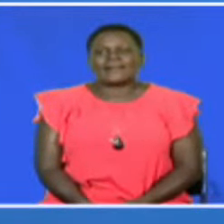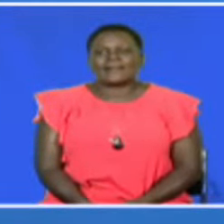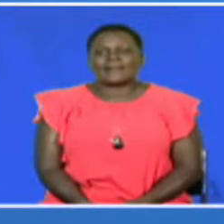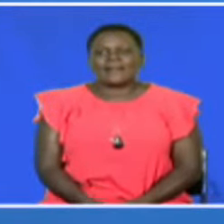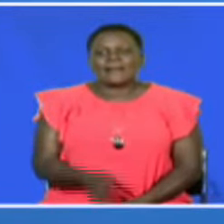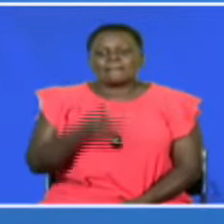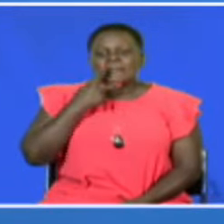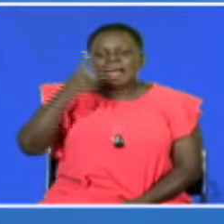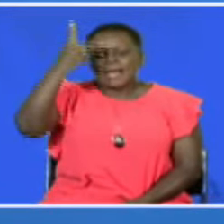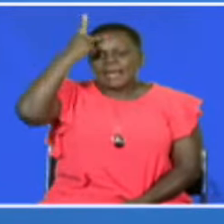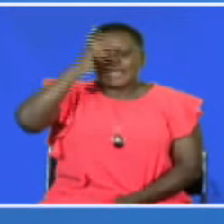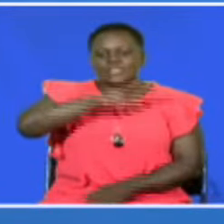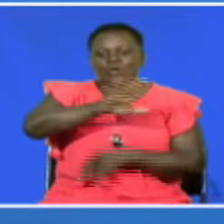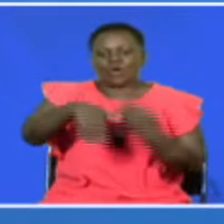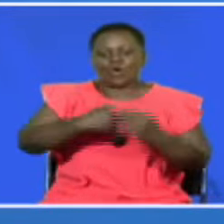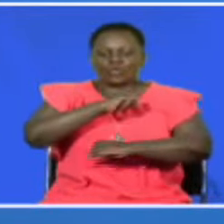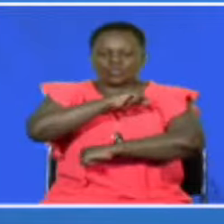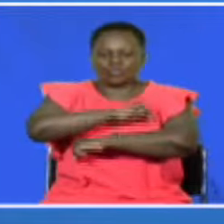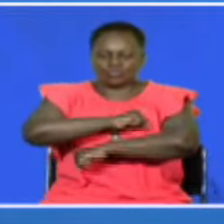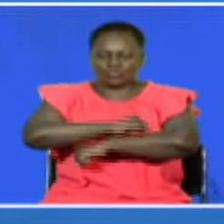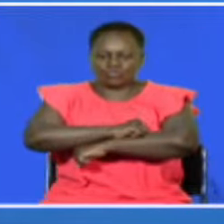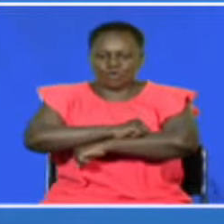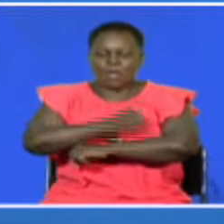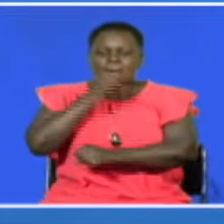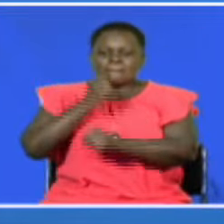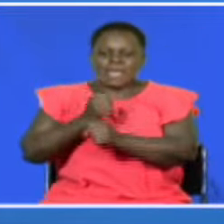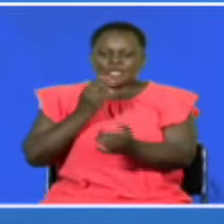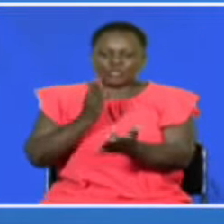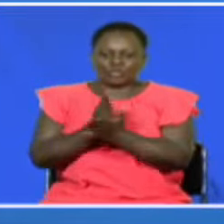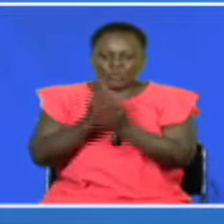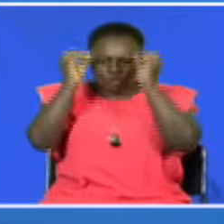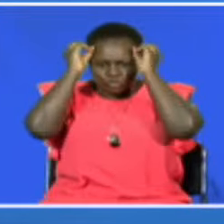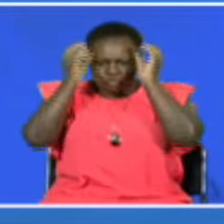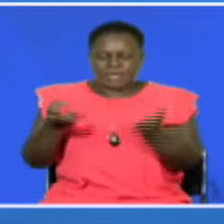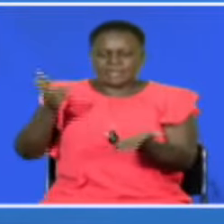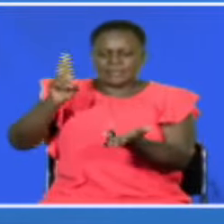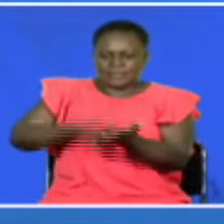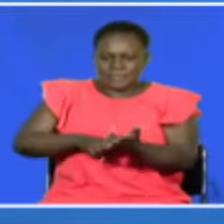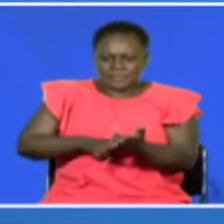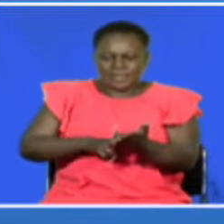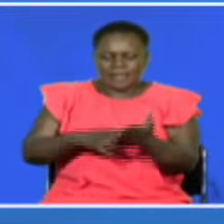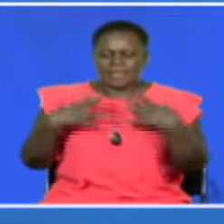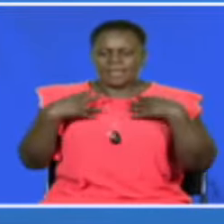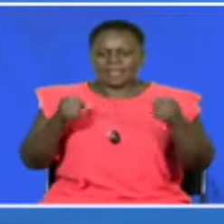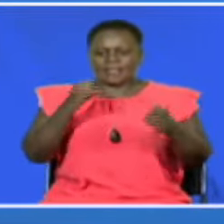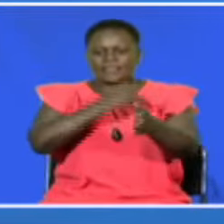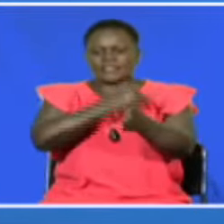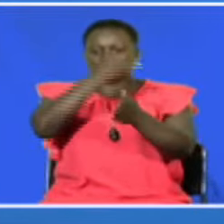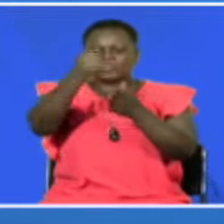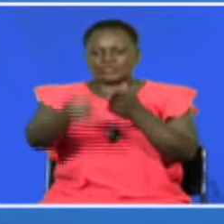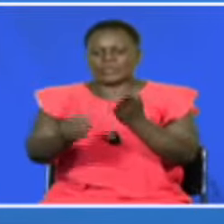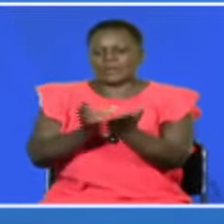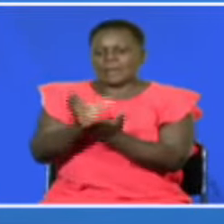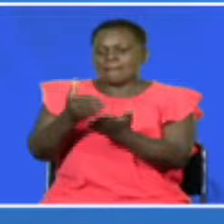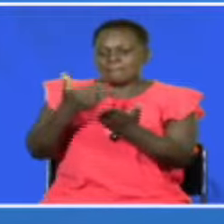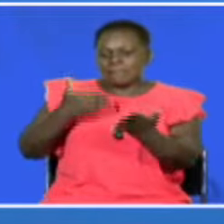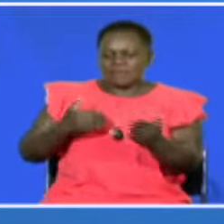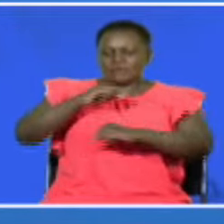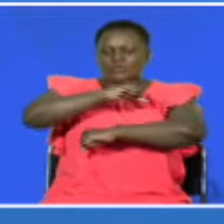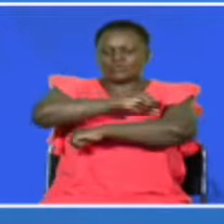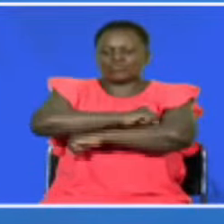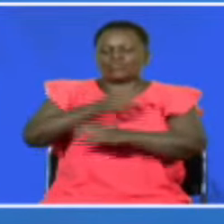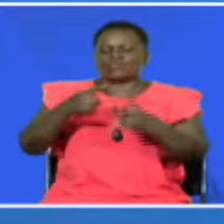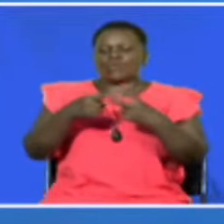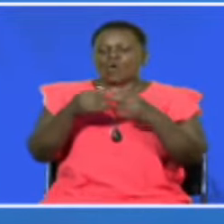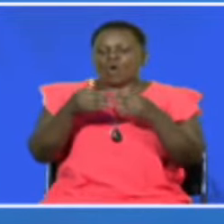Now, all parents and schools are now required to ensure all students are registered to the Social Health Insurance Fund before the beginning of